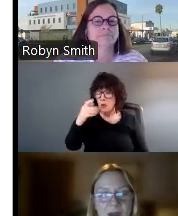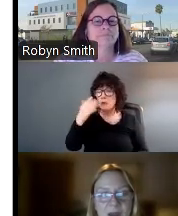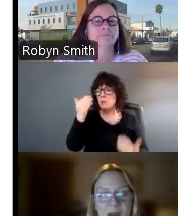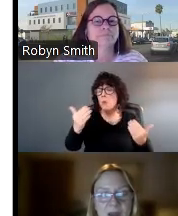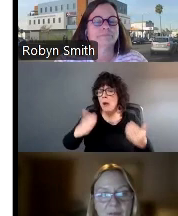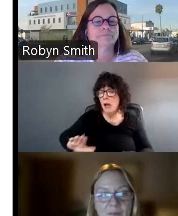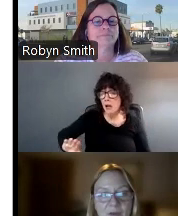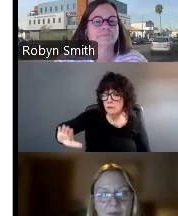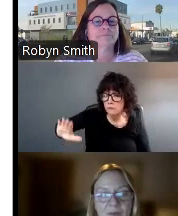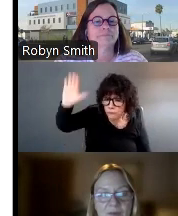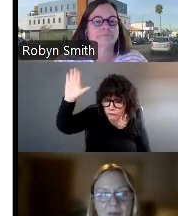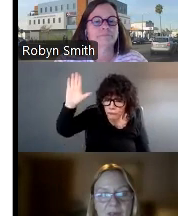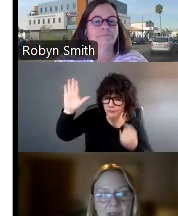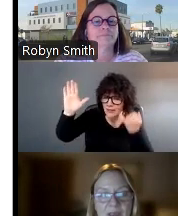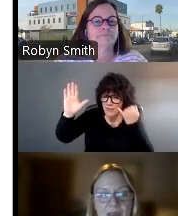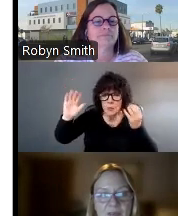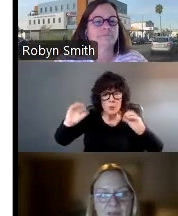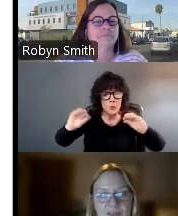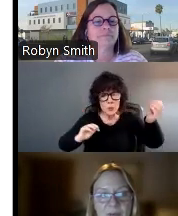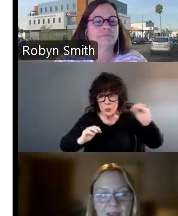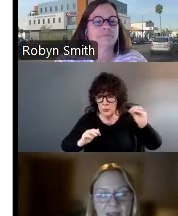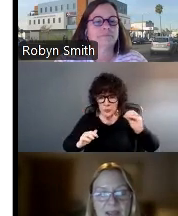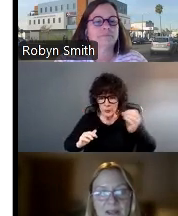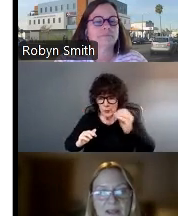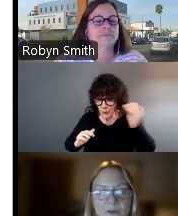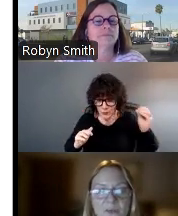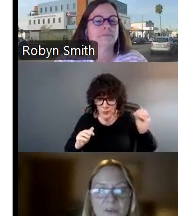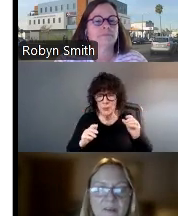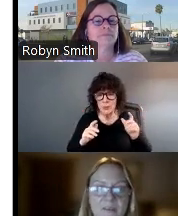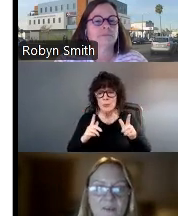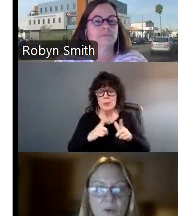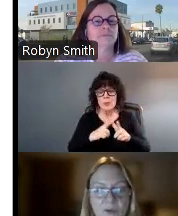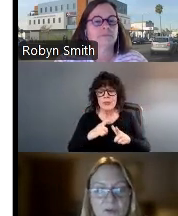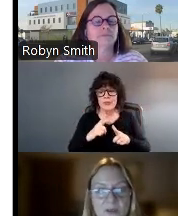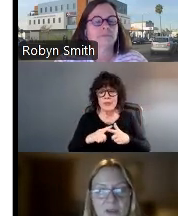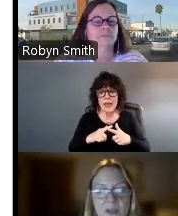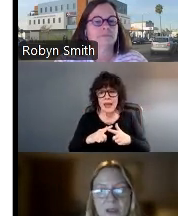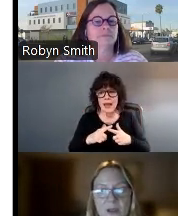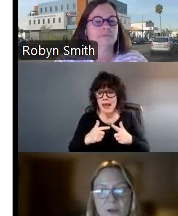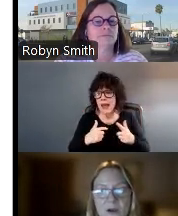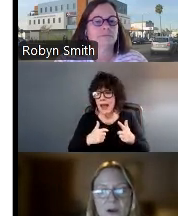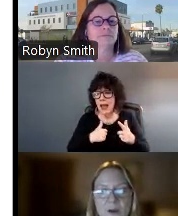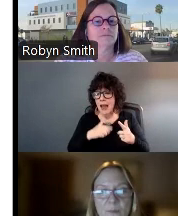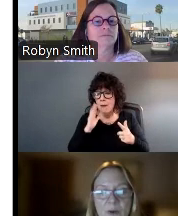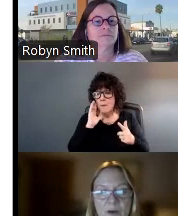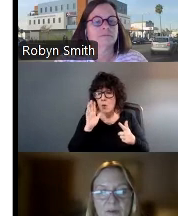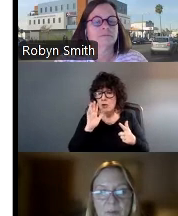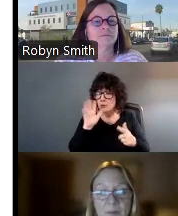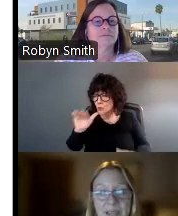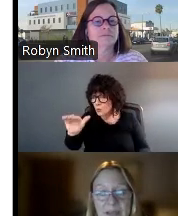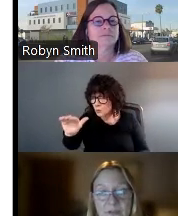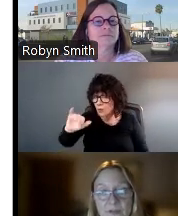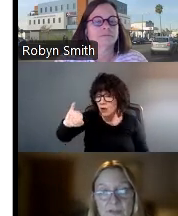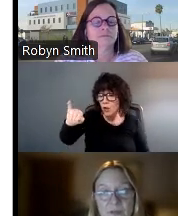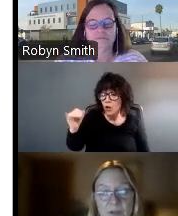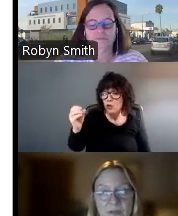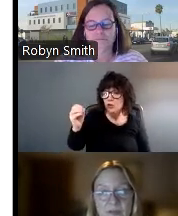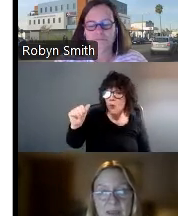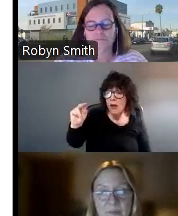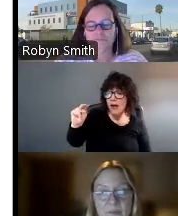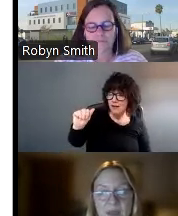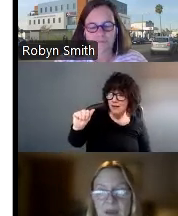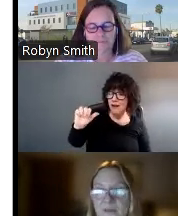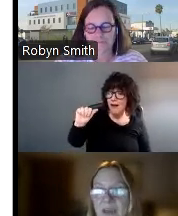I'm going to see if Joanna Adler or Sierra Swan, who are part of Public Counsel student